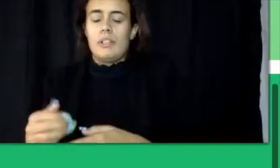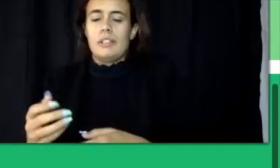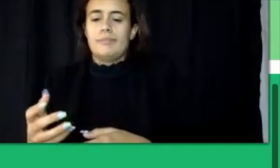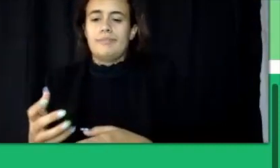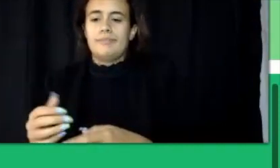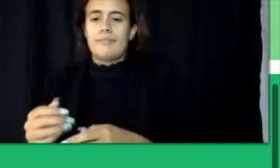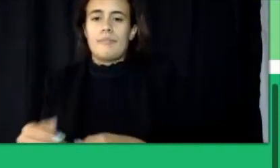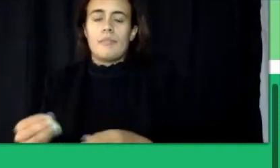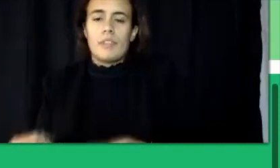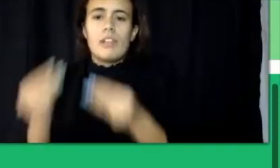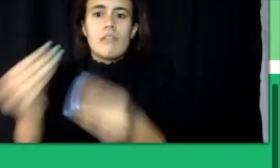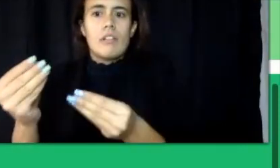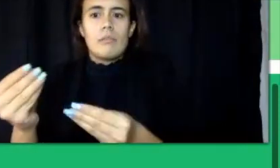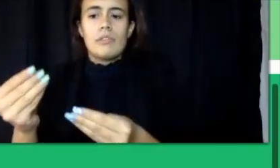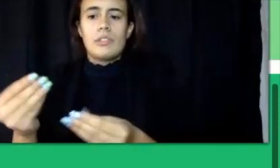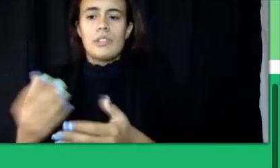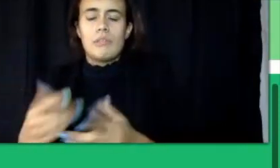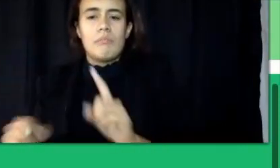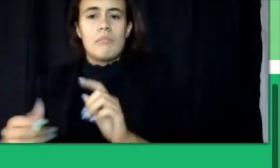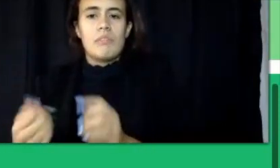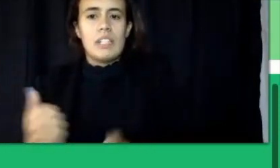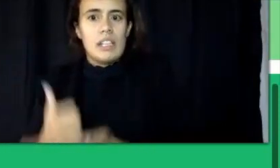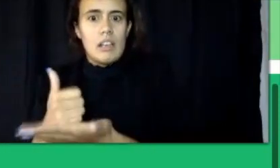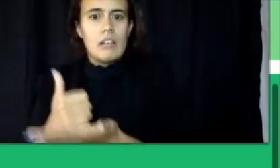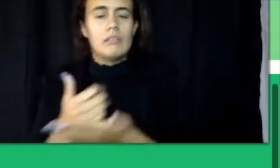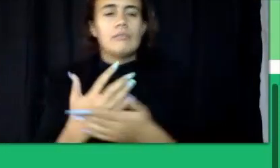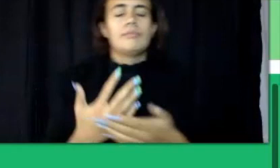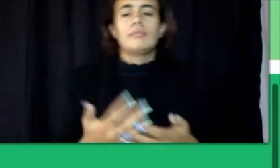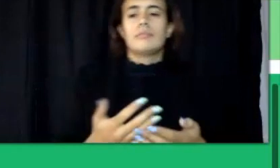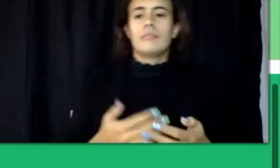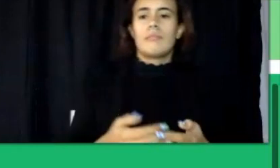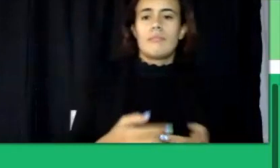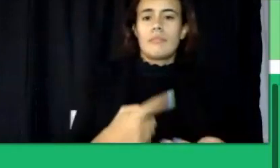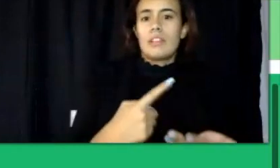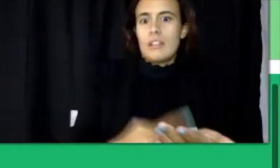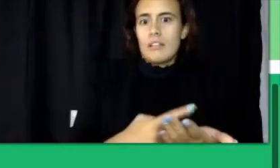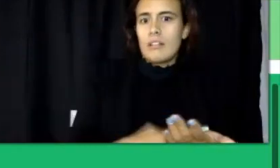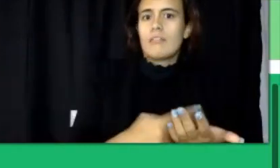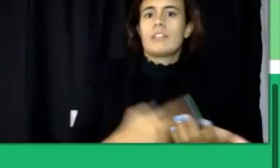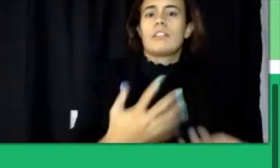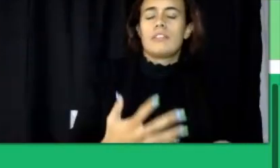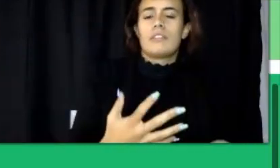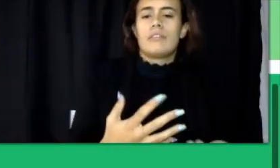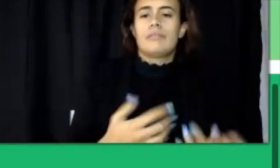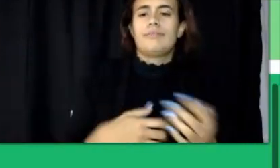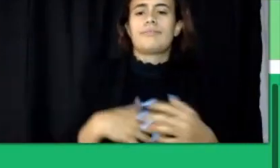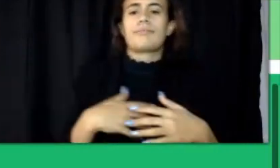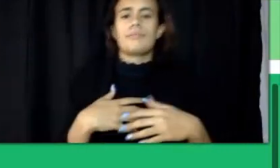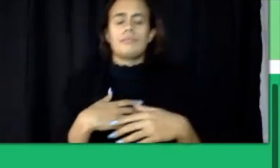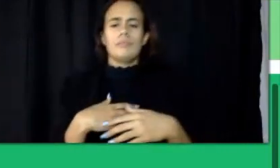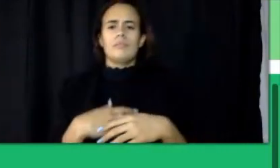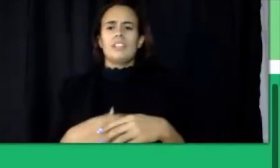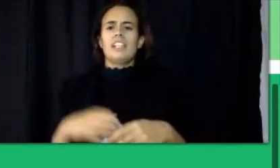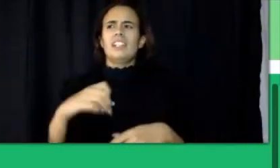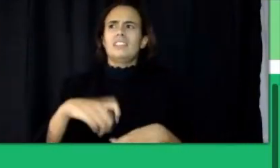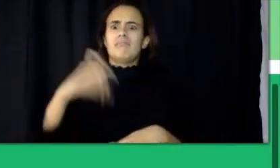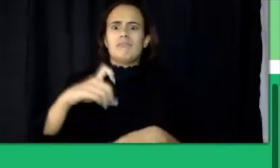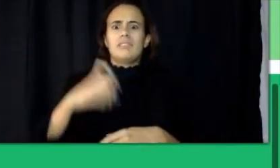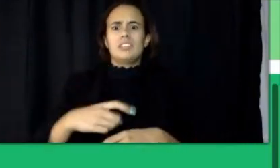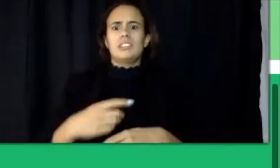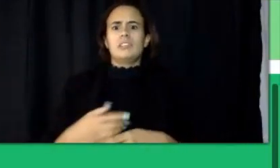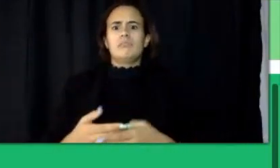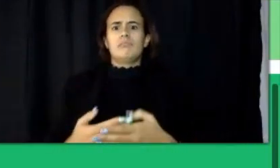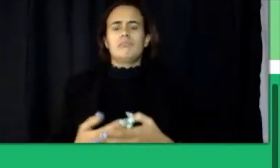particular really brought debt cancellation to a national conversation. We are going to cancel all student debt in